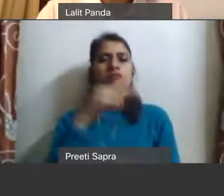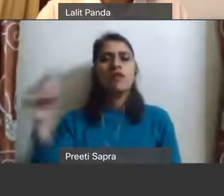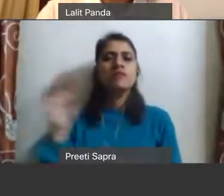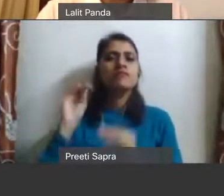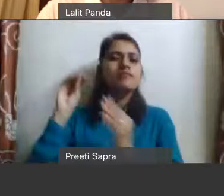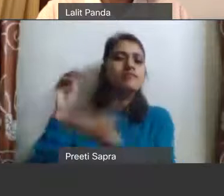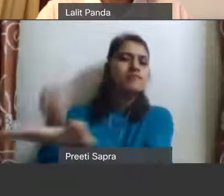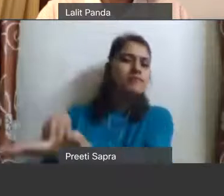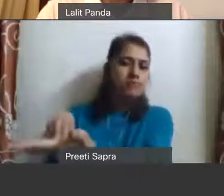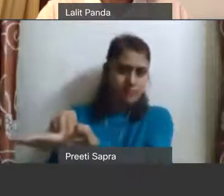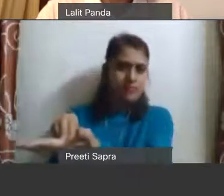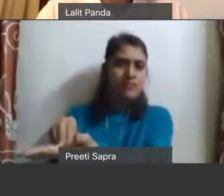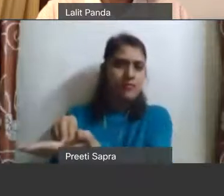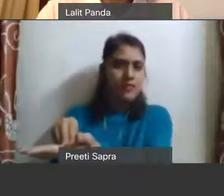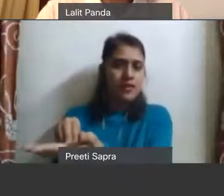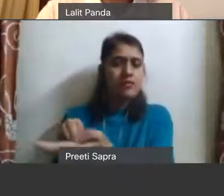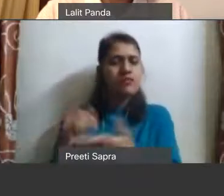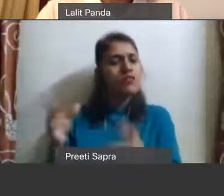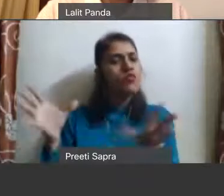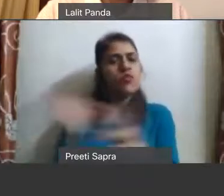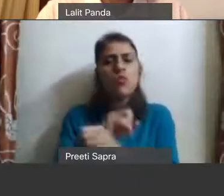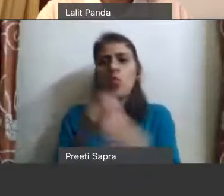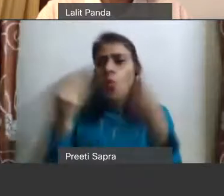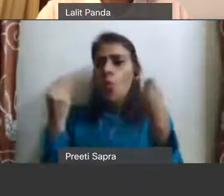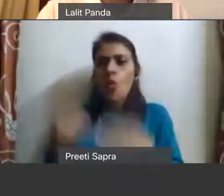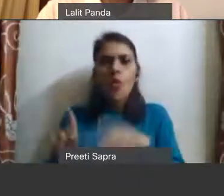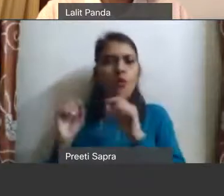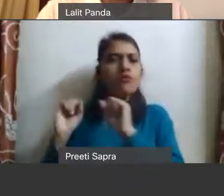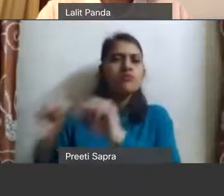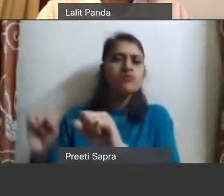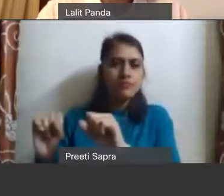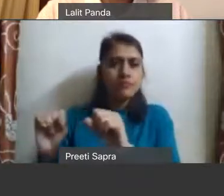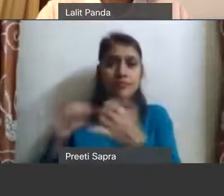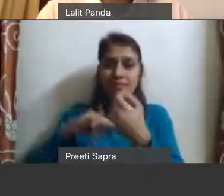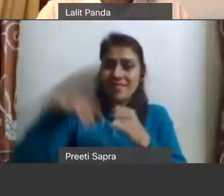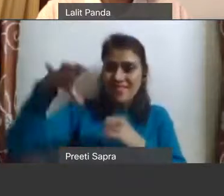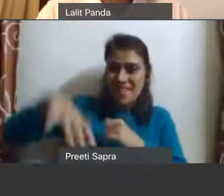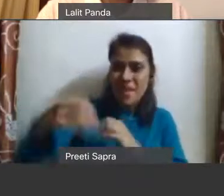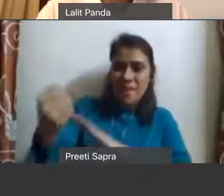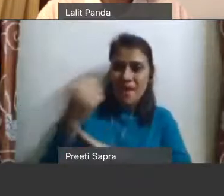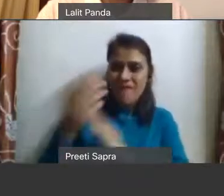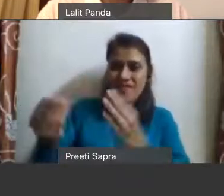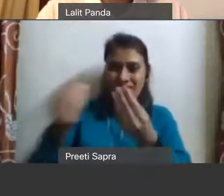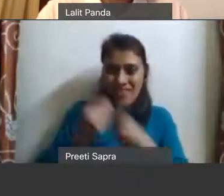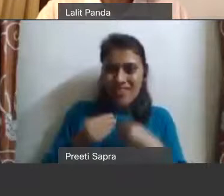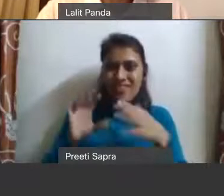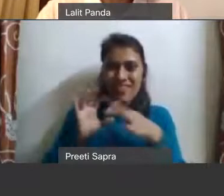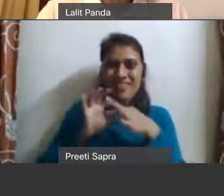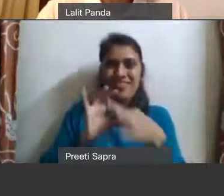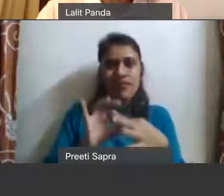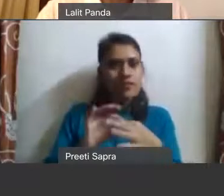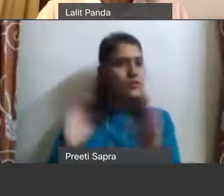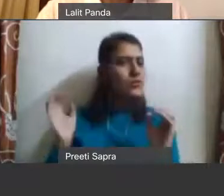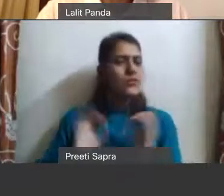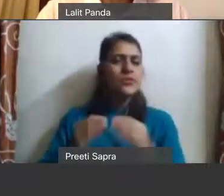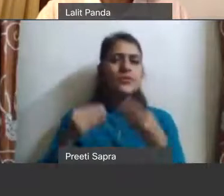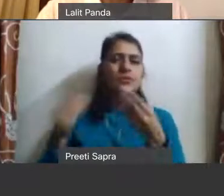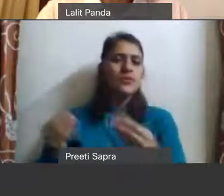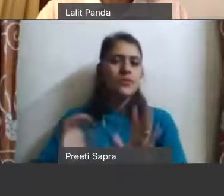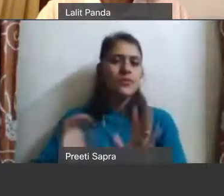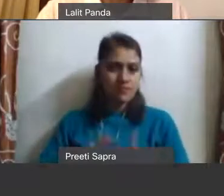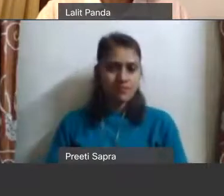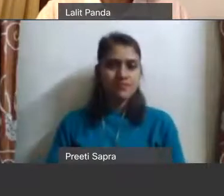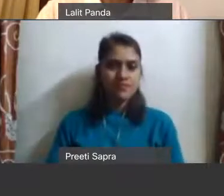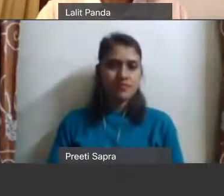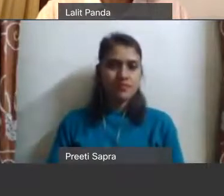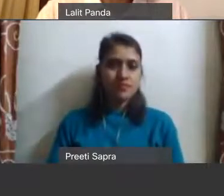and therefore will always be vulnerable to arbitrary state power, even if they may be formally citizens. And I